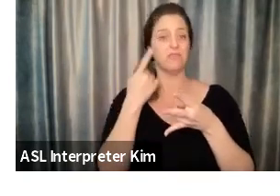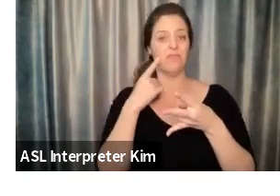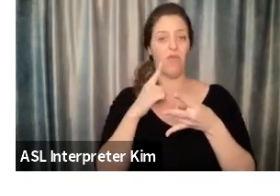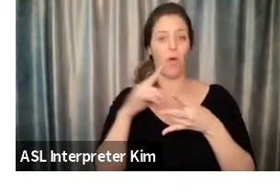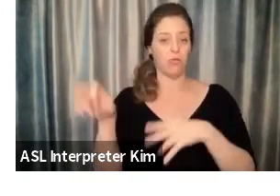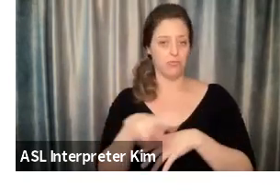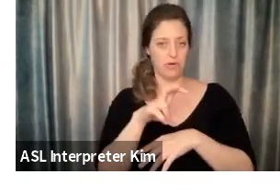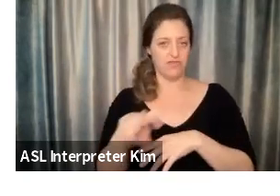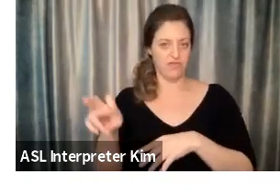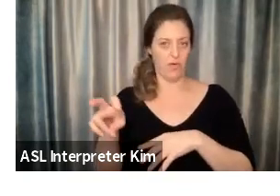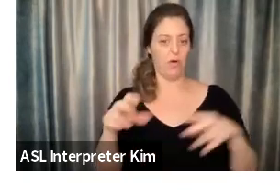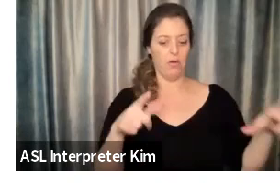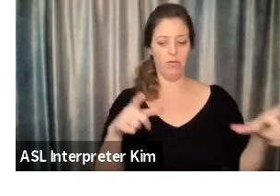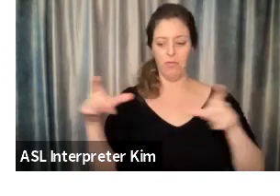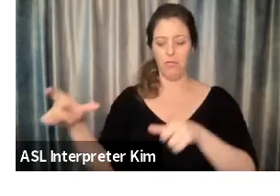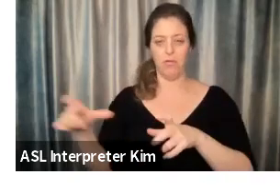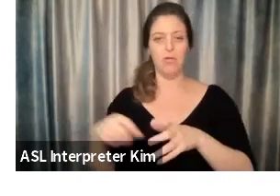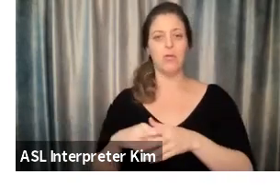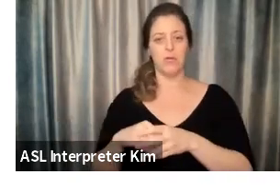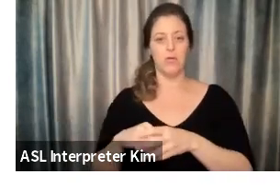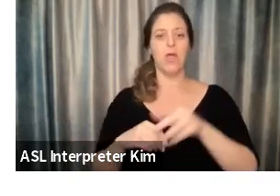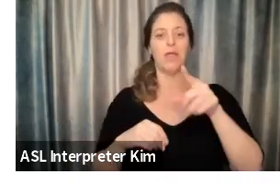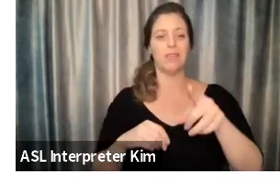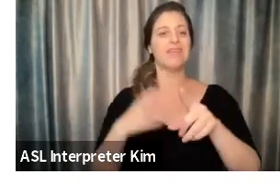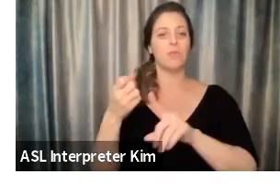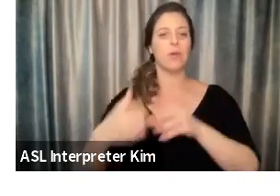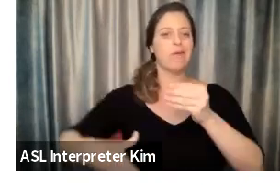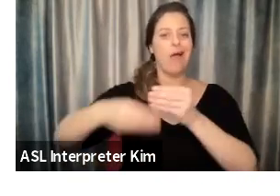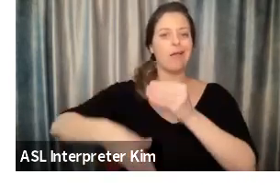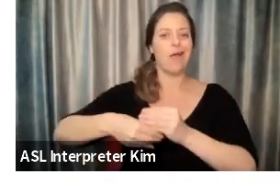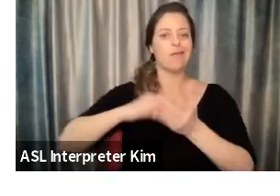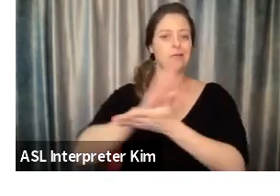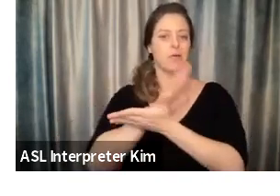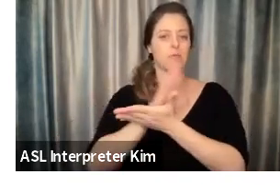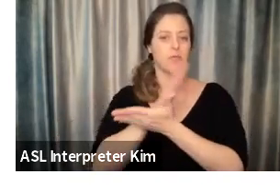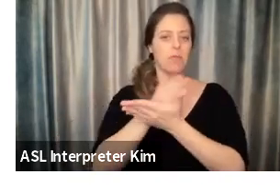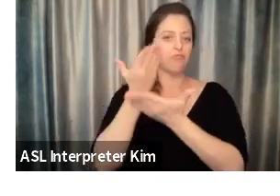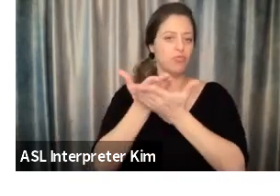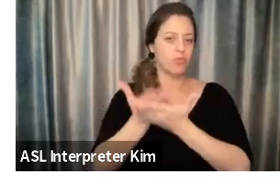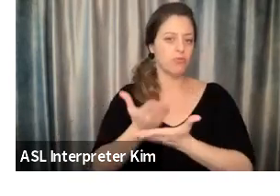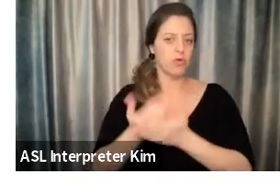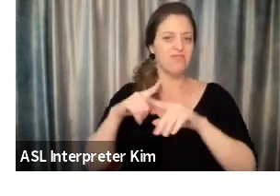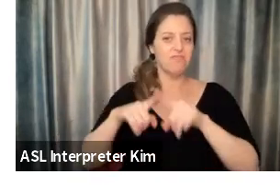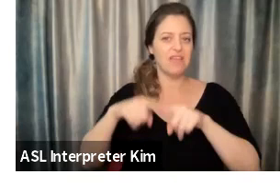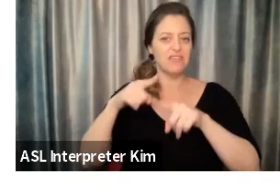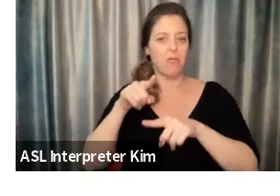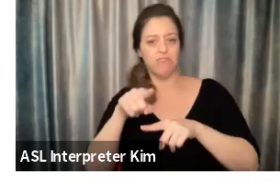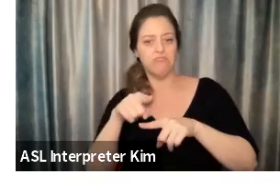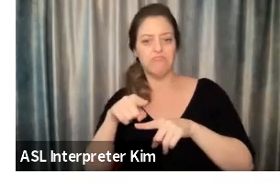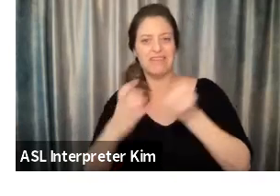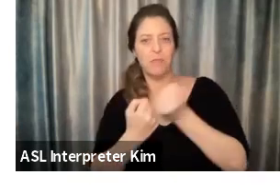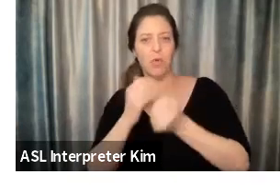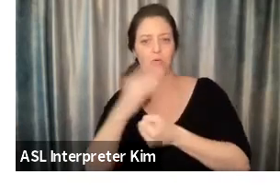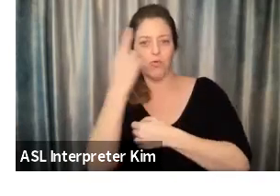application that goes over what additional documents you need as far as based on the reason that you check mark on